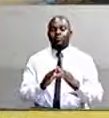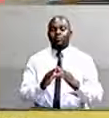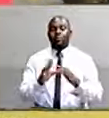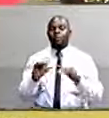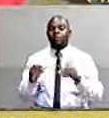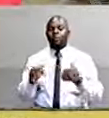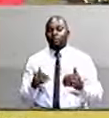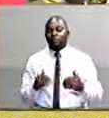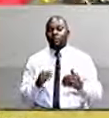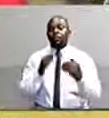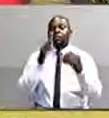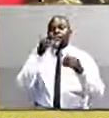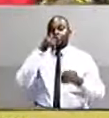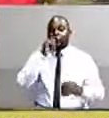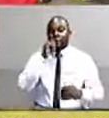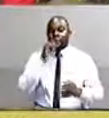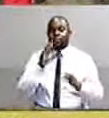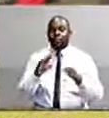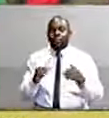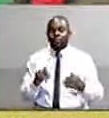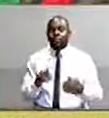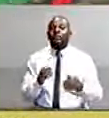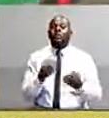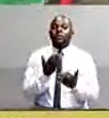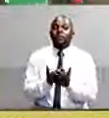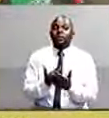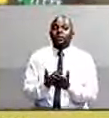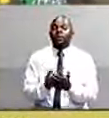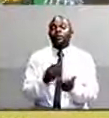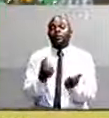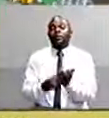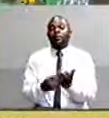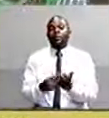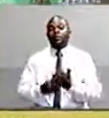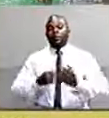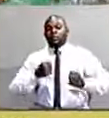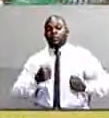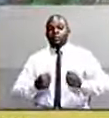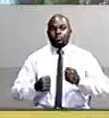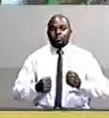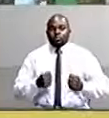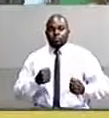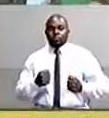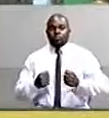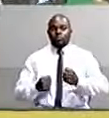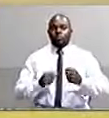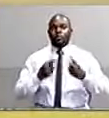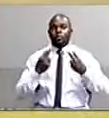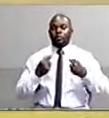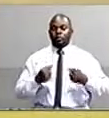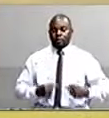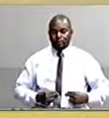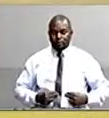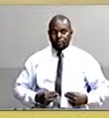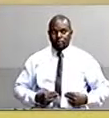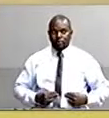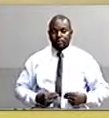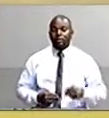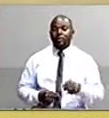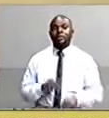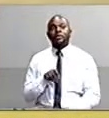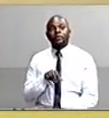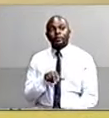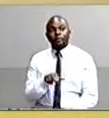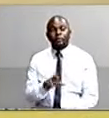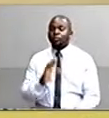President Museveni earlier encouraged Ugandans to embrace fitness campaigns to keep healthy. Because this walking really